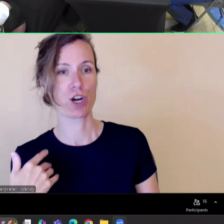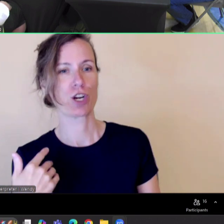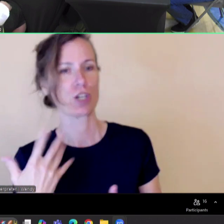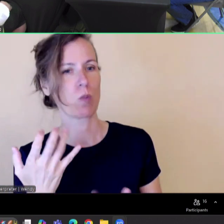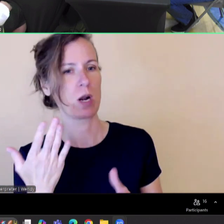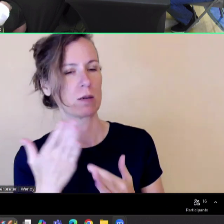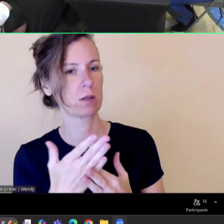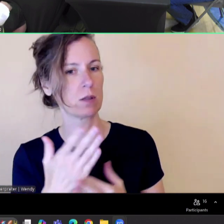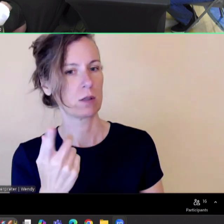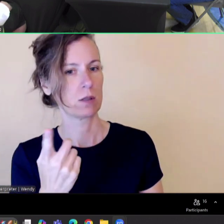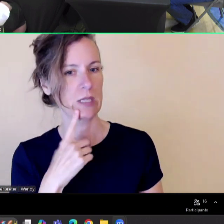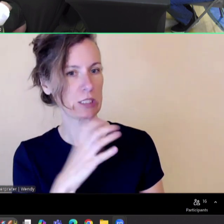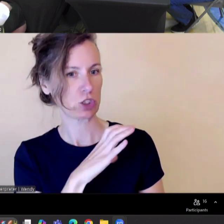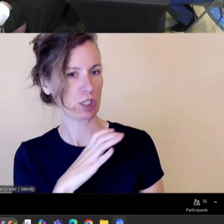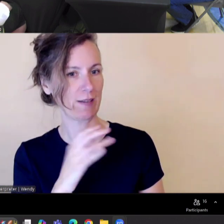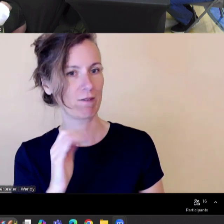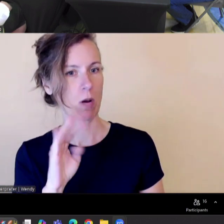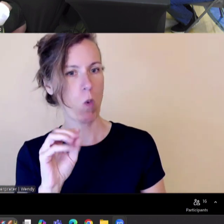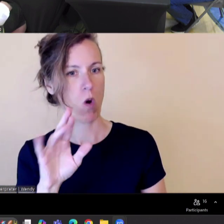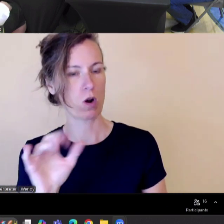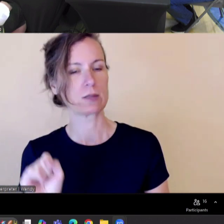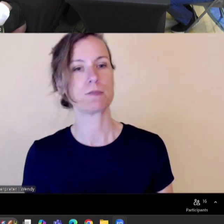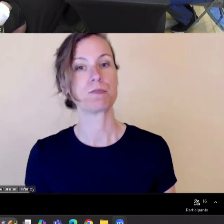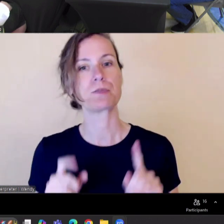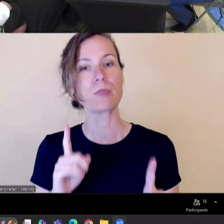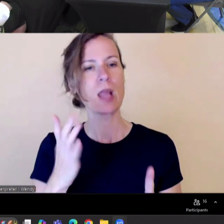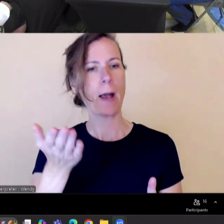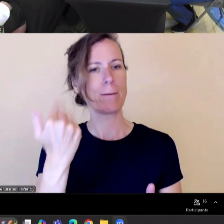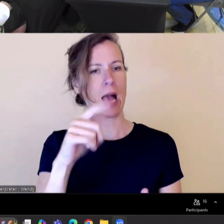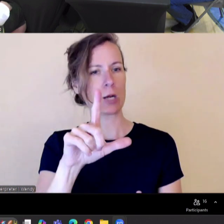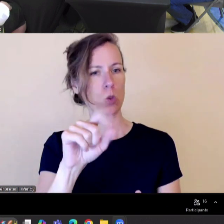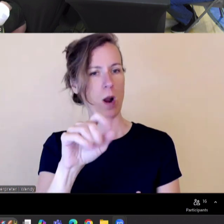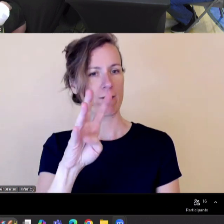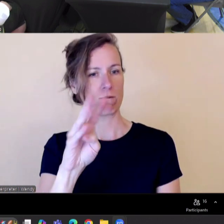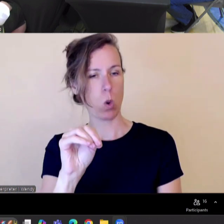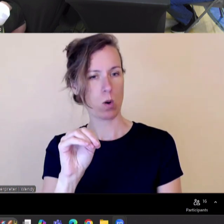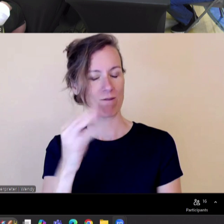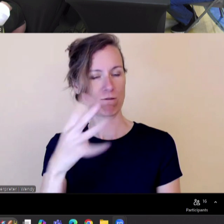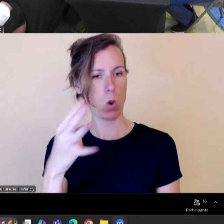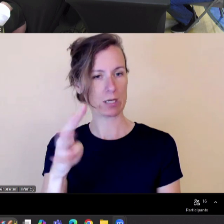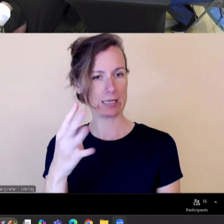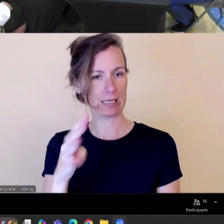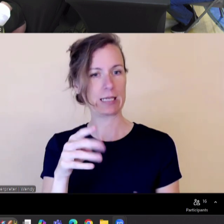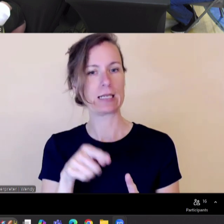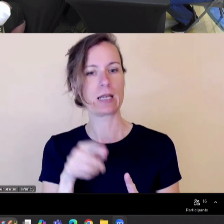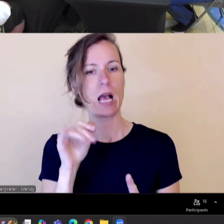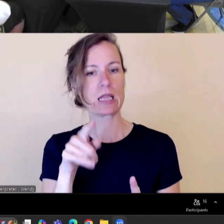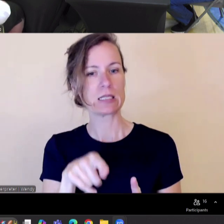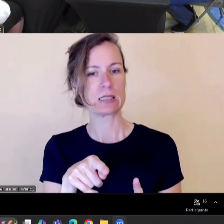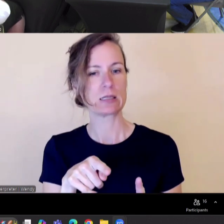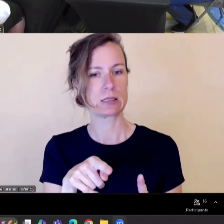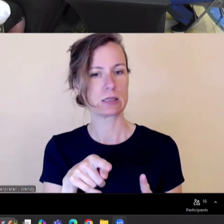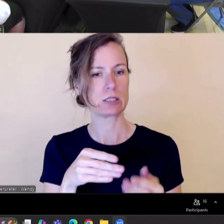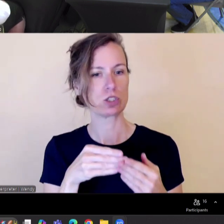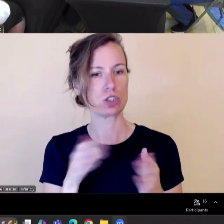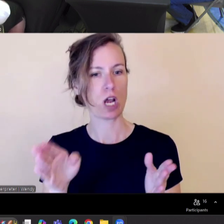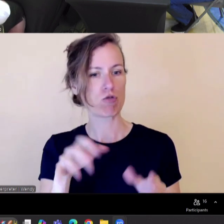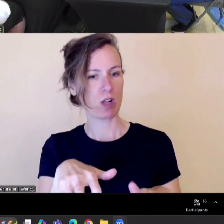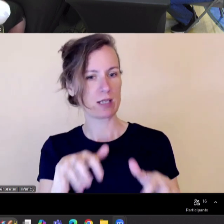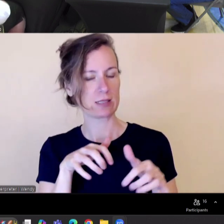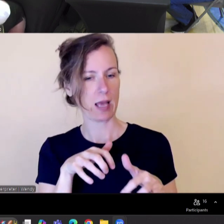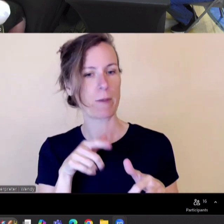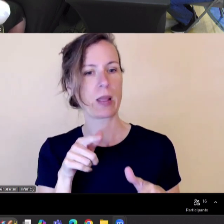Yeah, so the Maryland General Assembly back in 2014, these fee schedules were